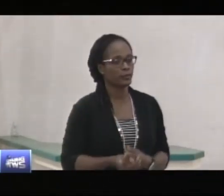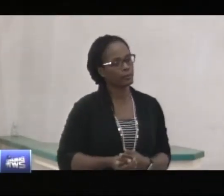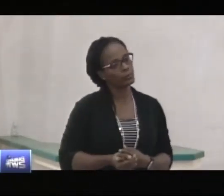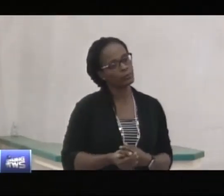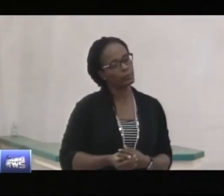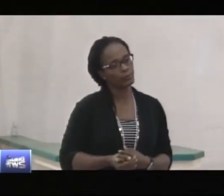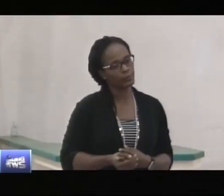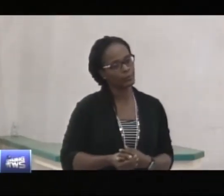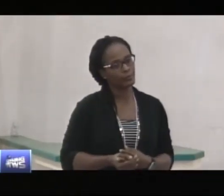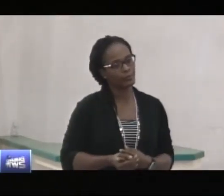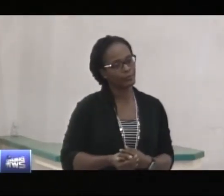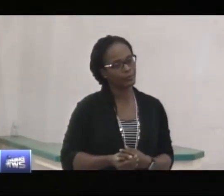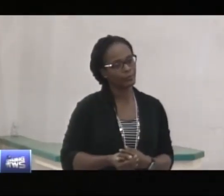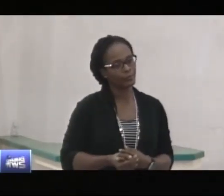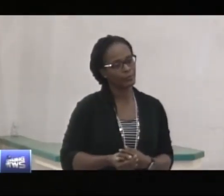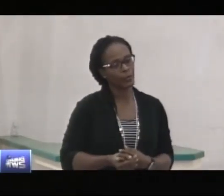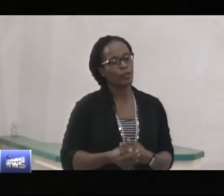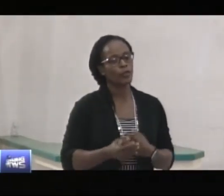gluten-free.